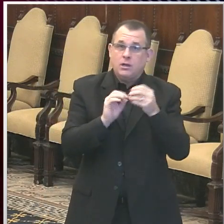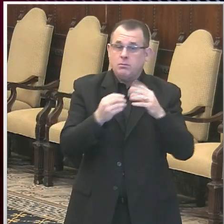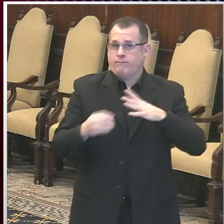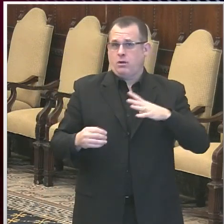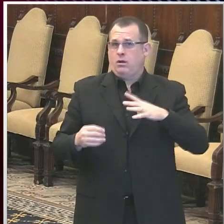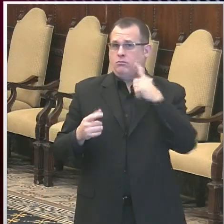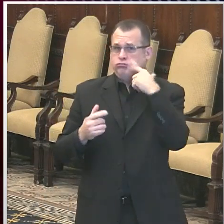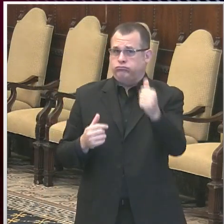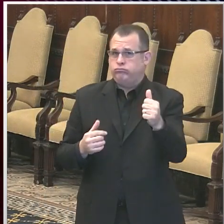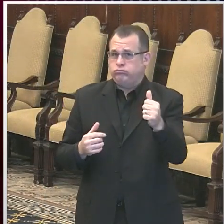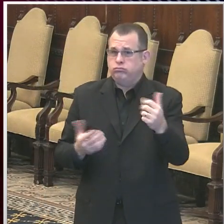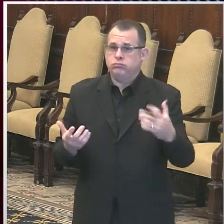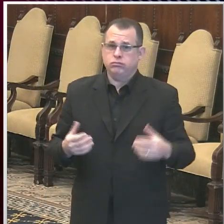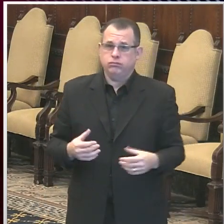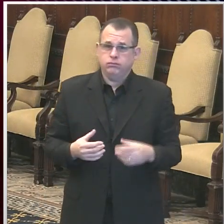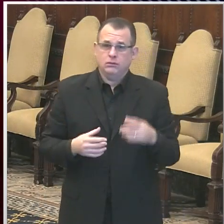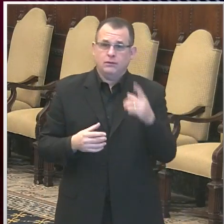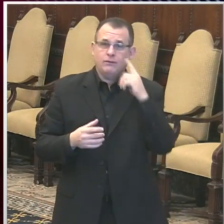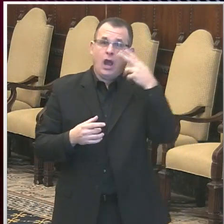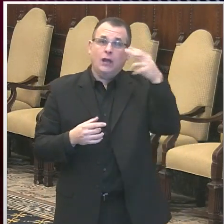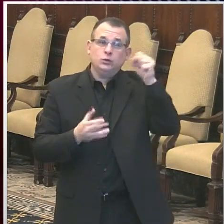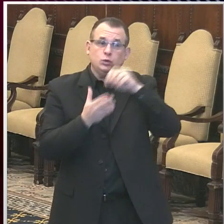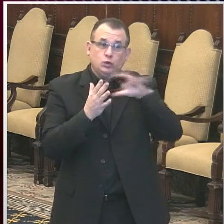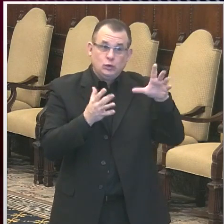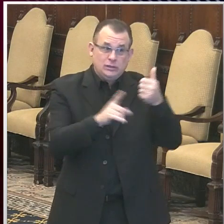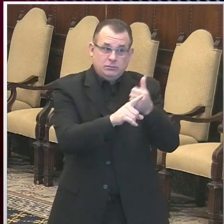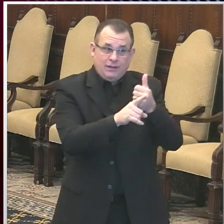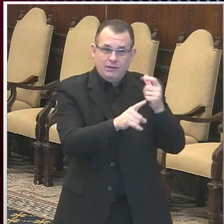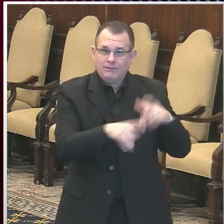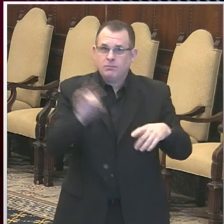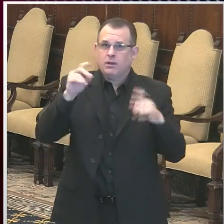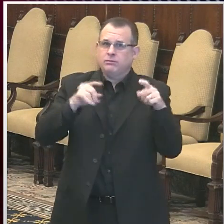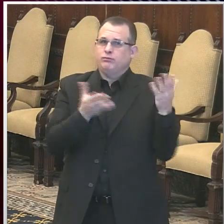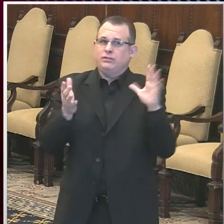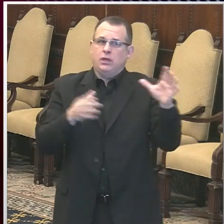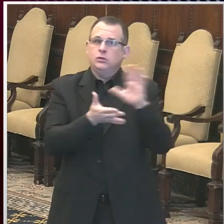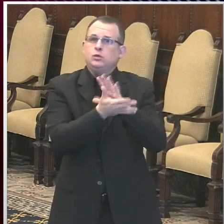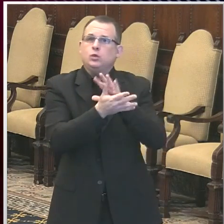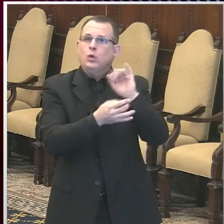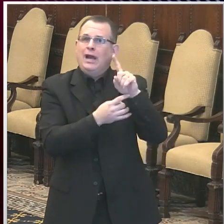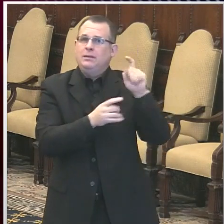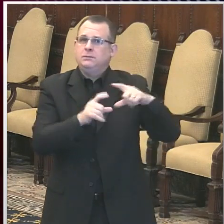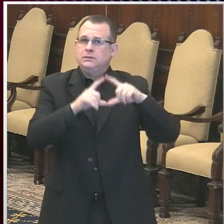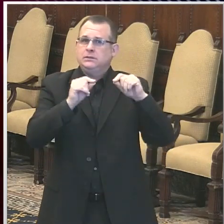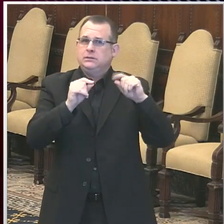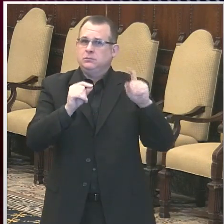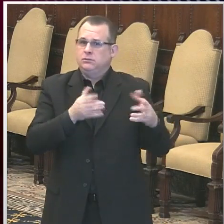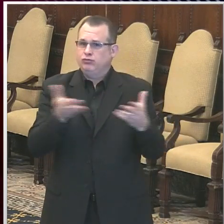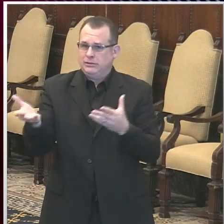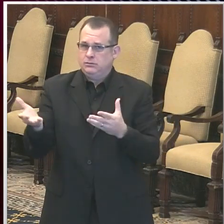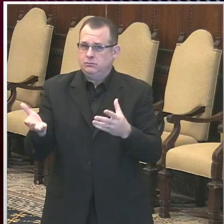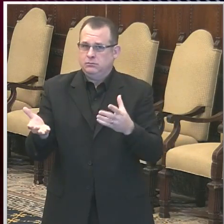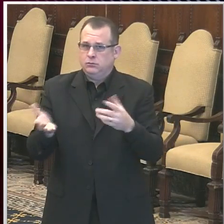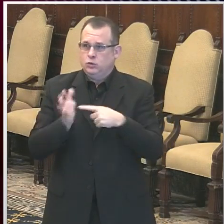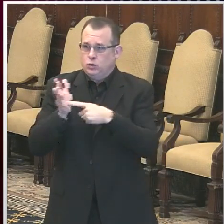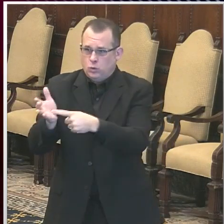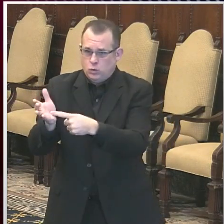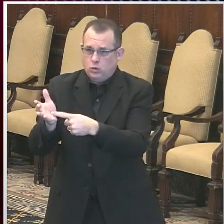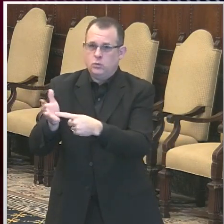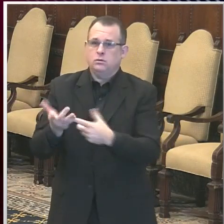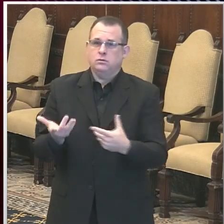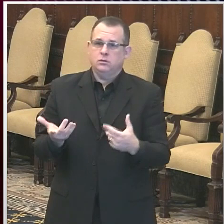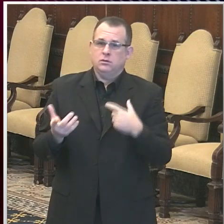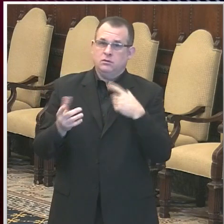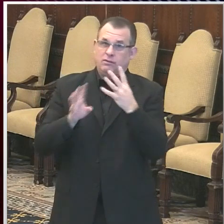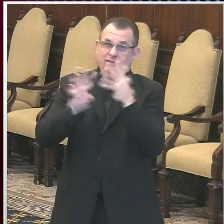who are picking up their own should bring their official school district identification badge. Since waiting lines are outside,